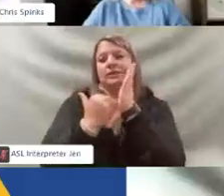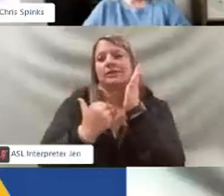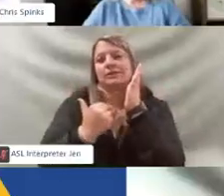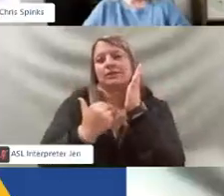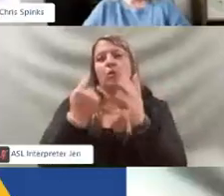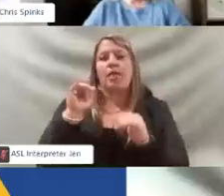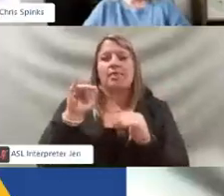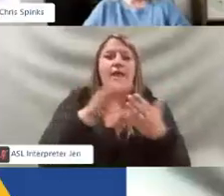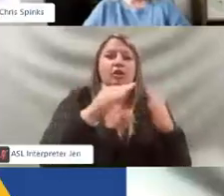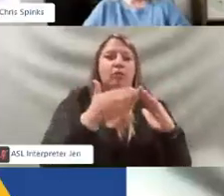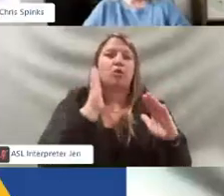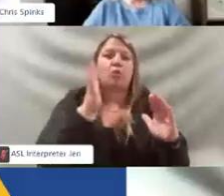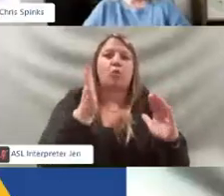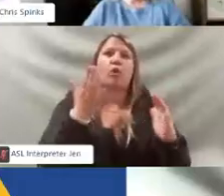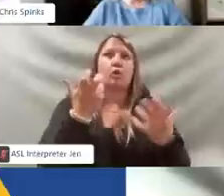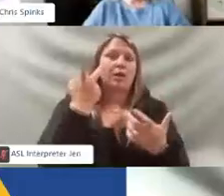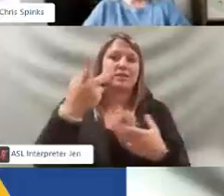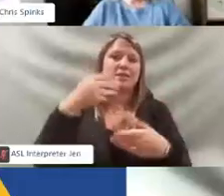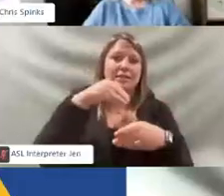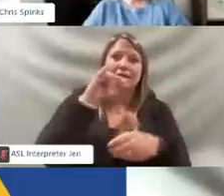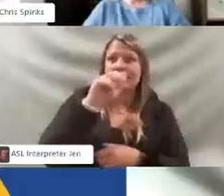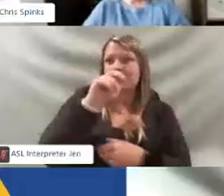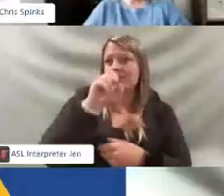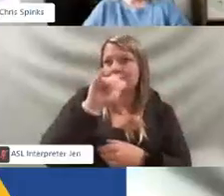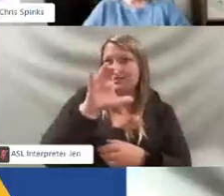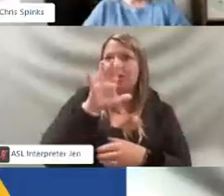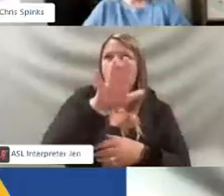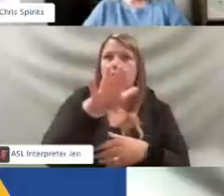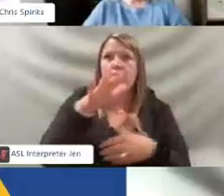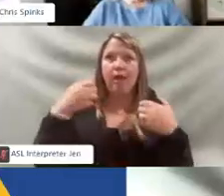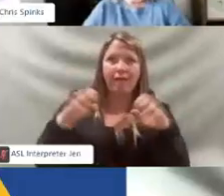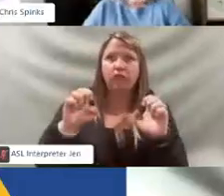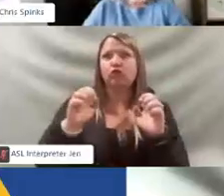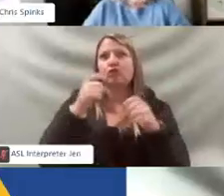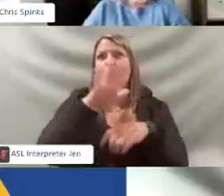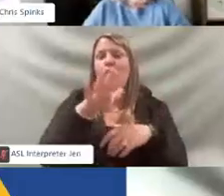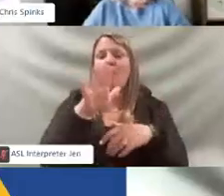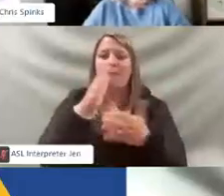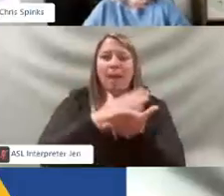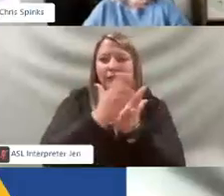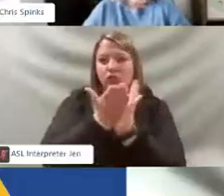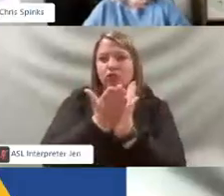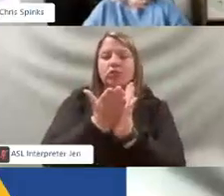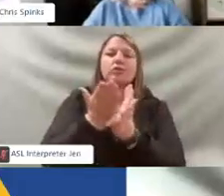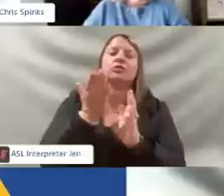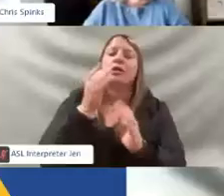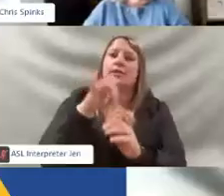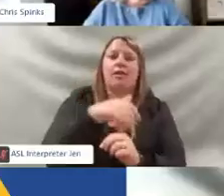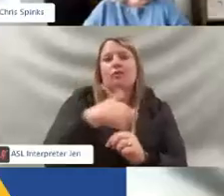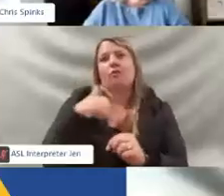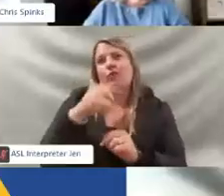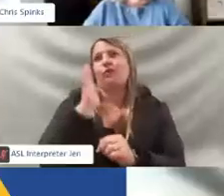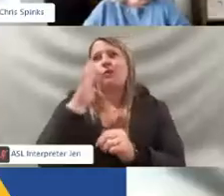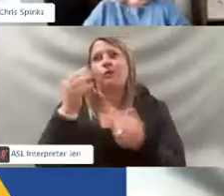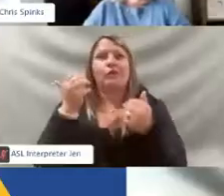that community would like to see insilc focus its efforts and its budget towards, which we will be getting